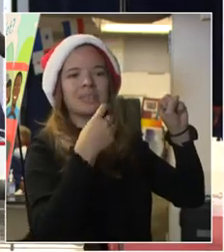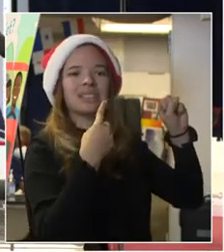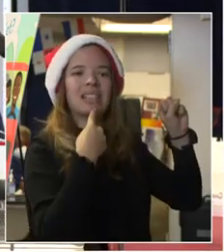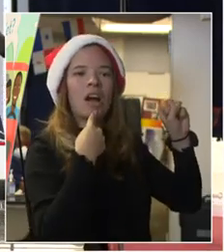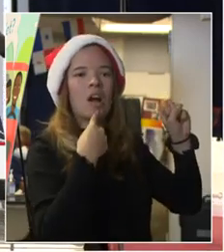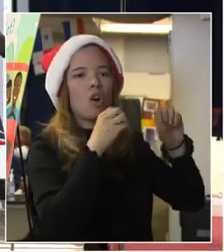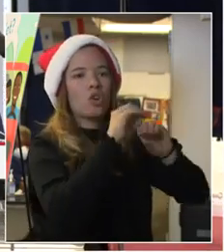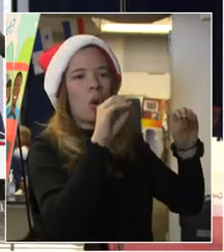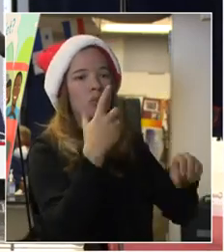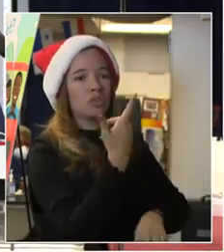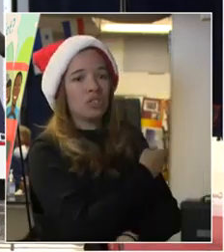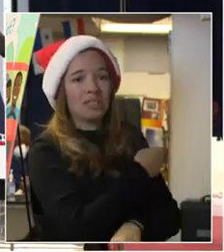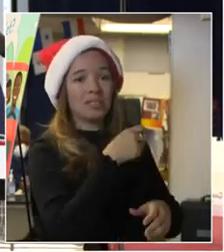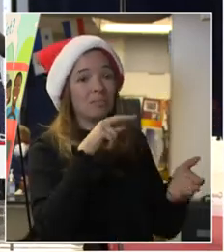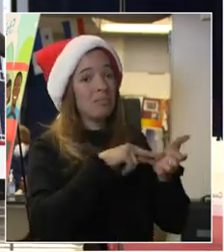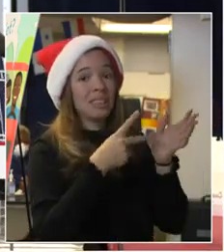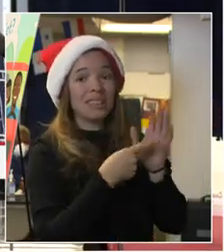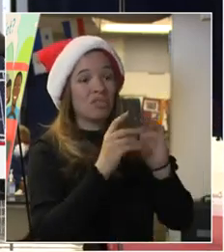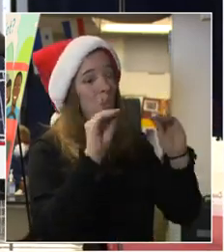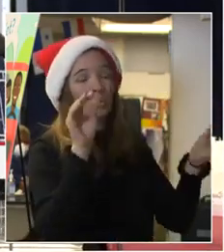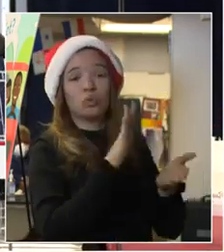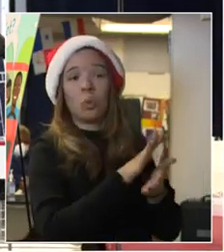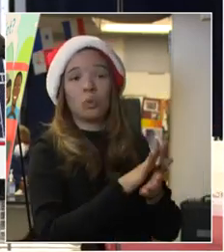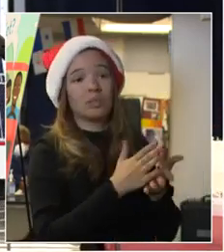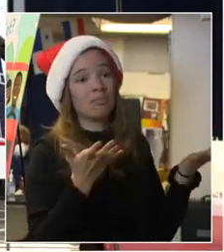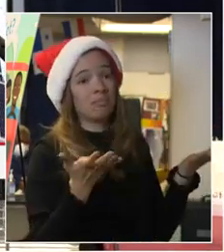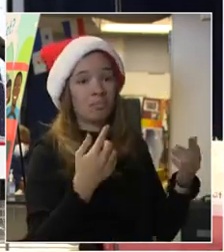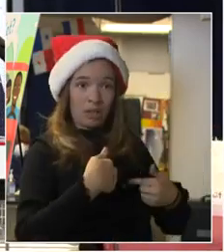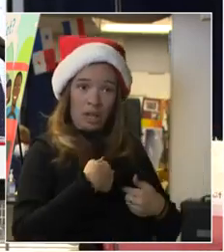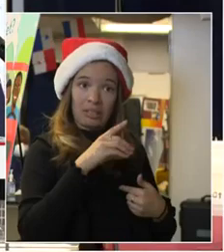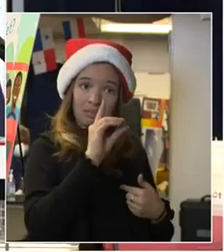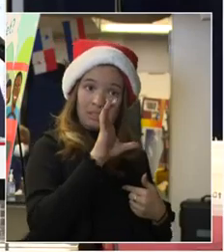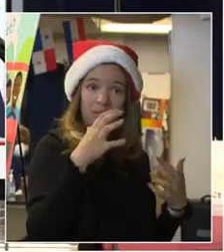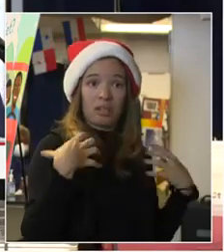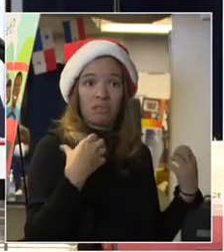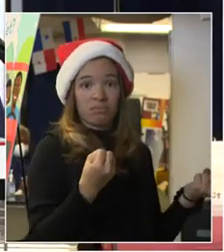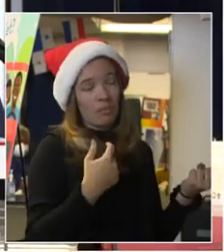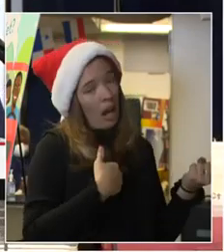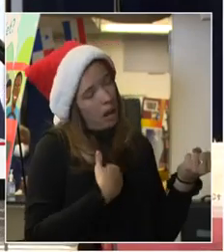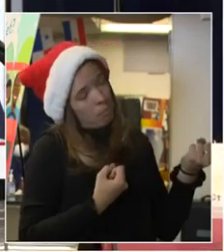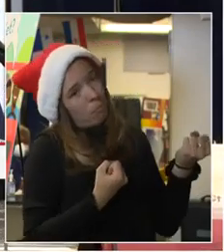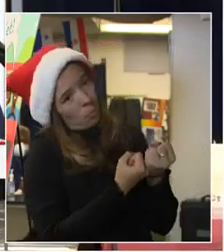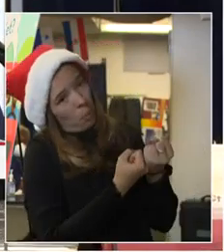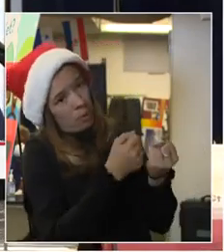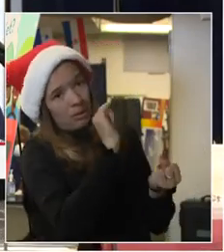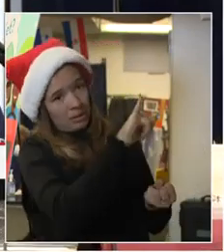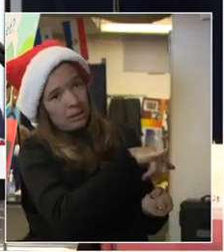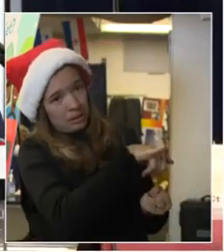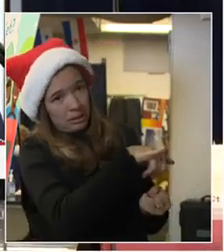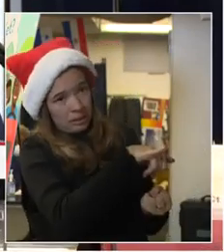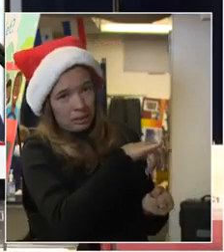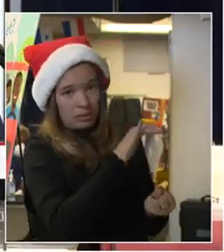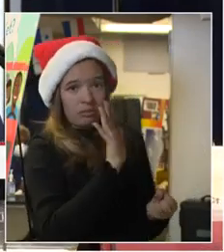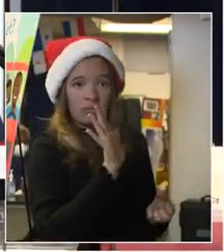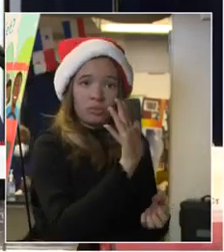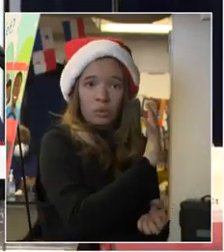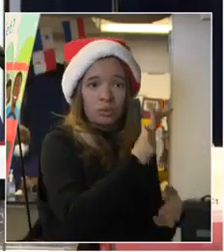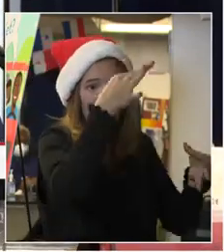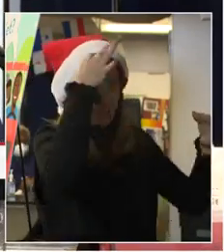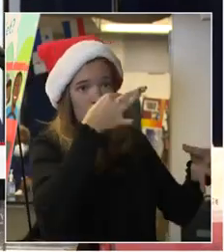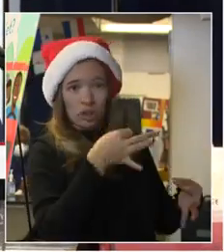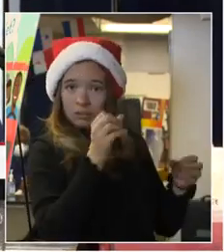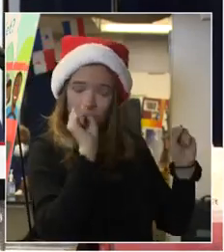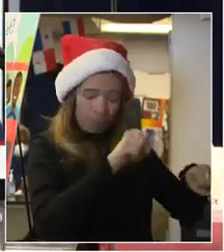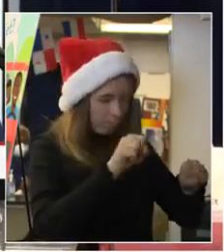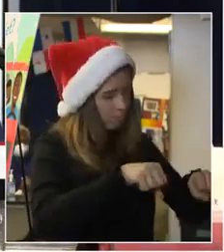What I can say for DC Health, that we are supportive of our DC public schools and the charter schools. We have been supportive